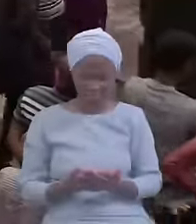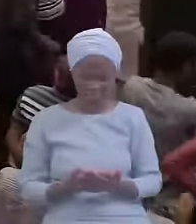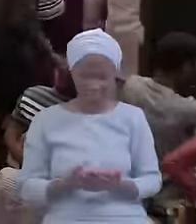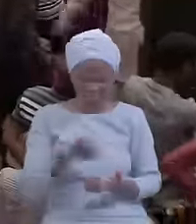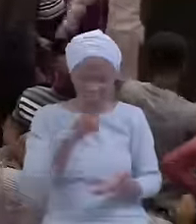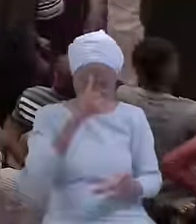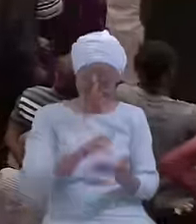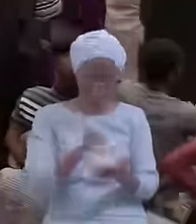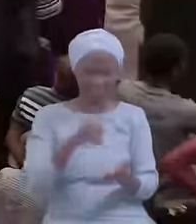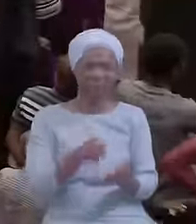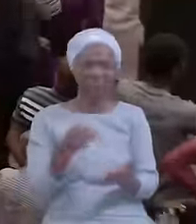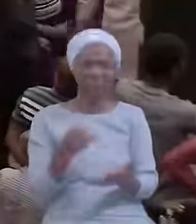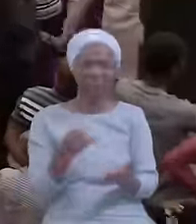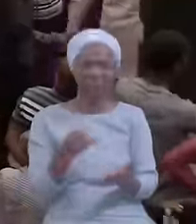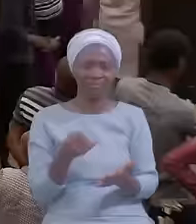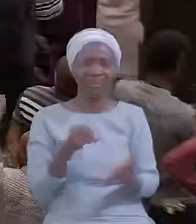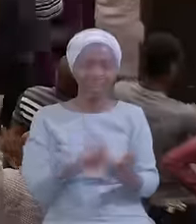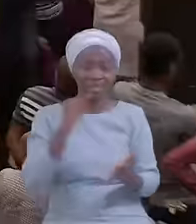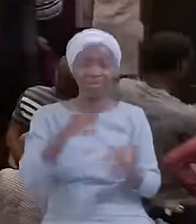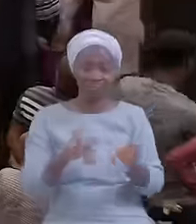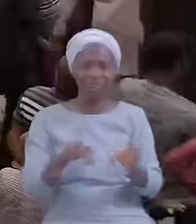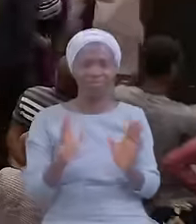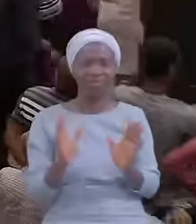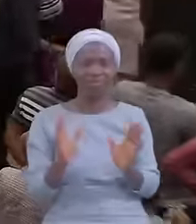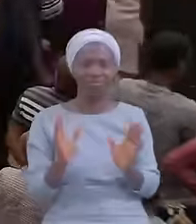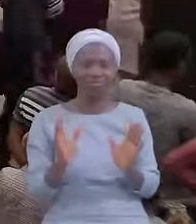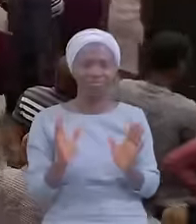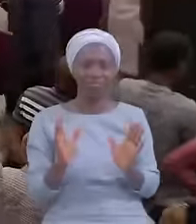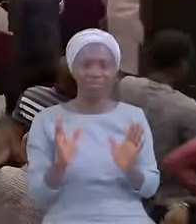Believe it. It is done.